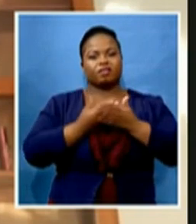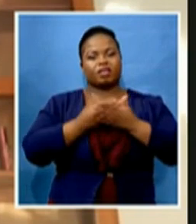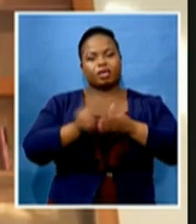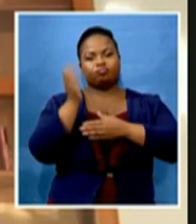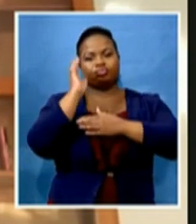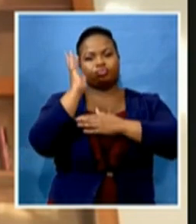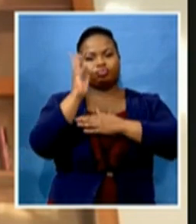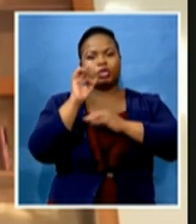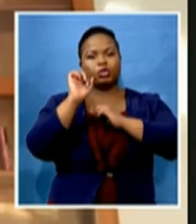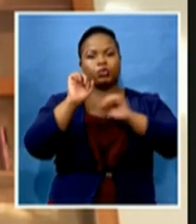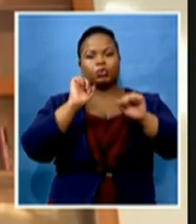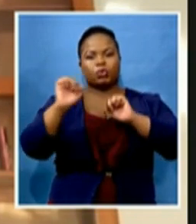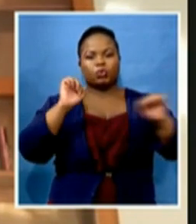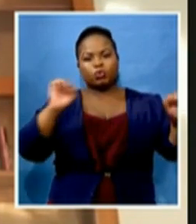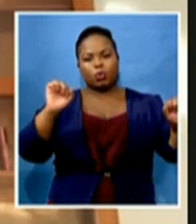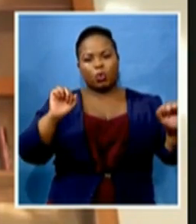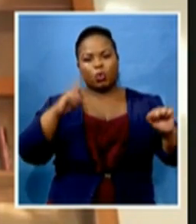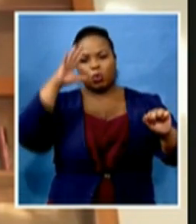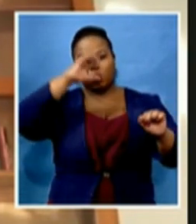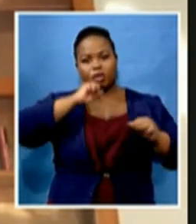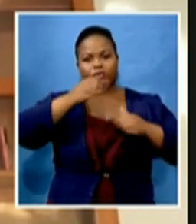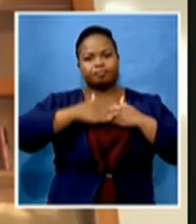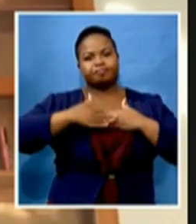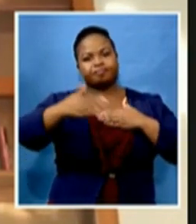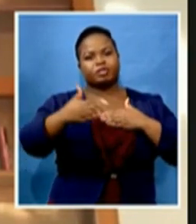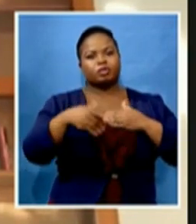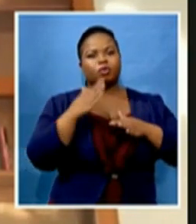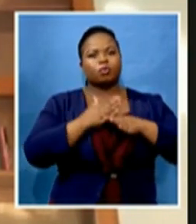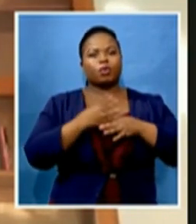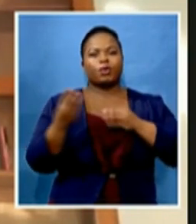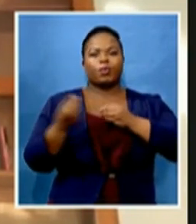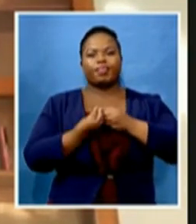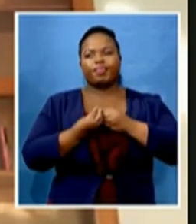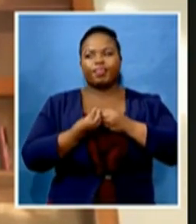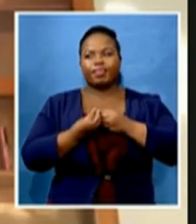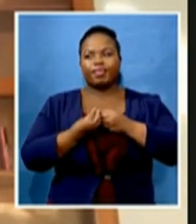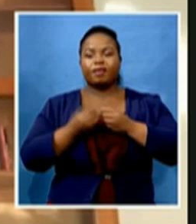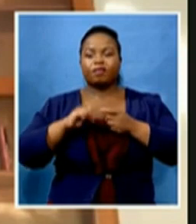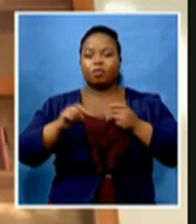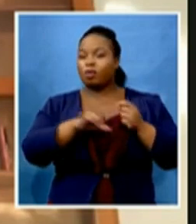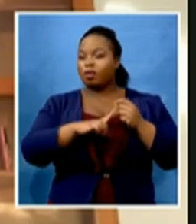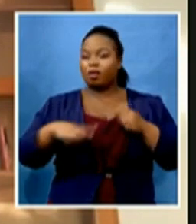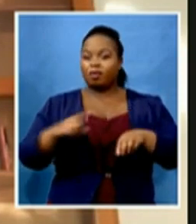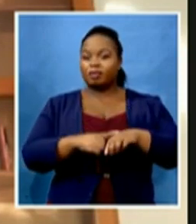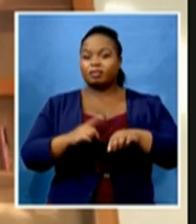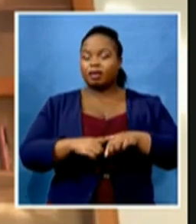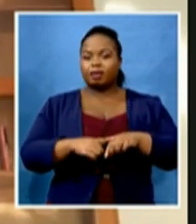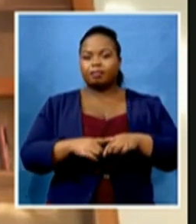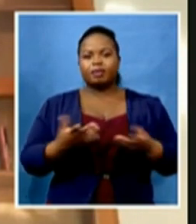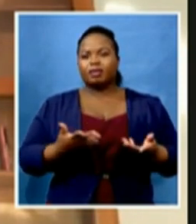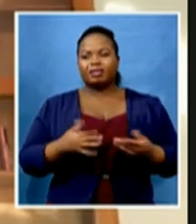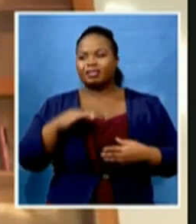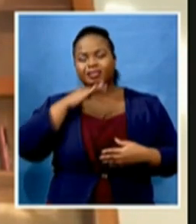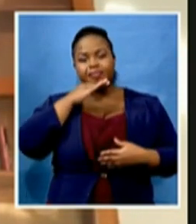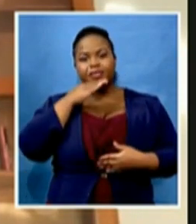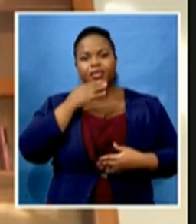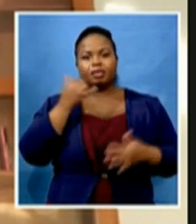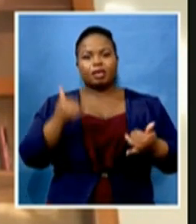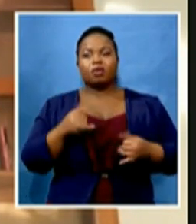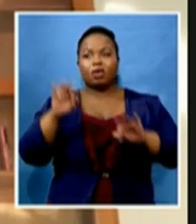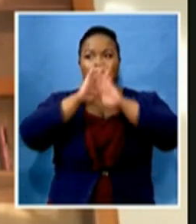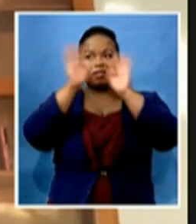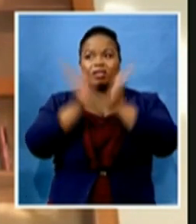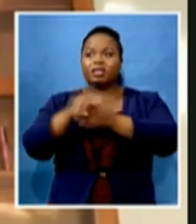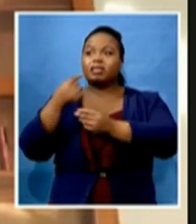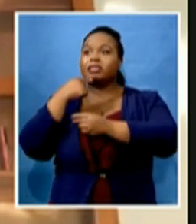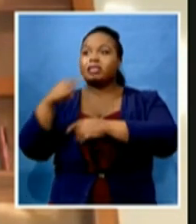we have worked with for a while. It's not almost like we have taken all what they've had to say, but we worked with them and tried